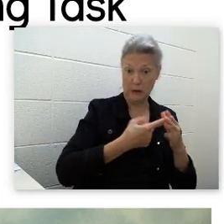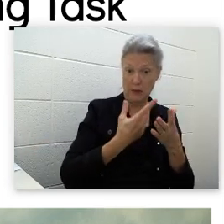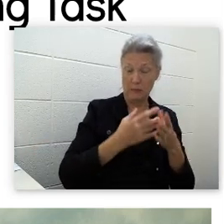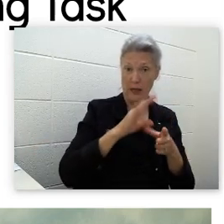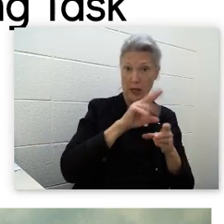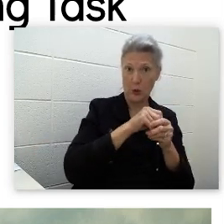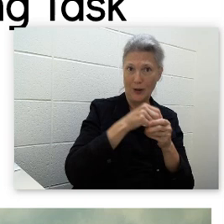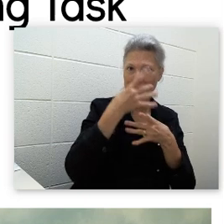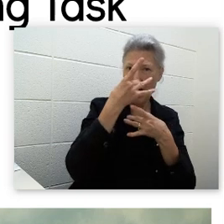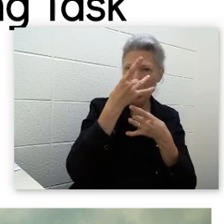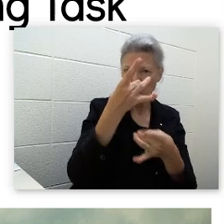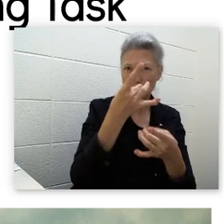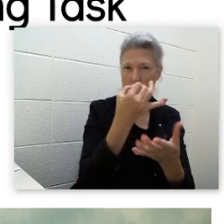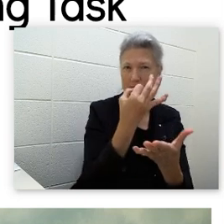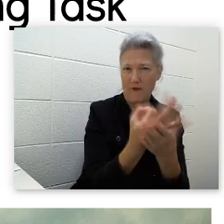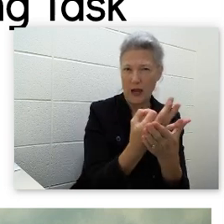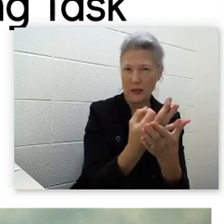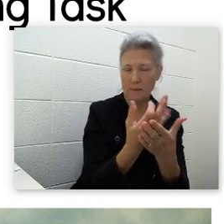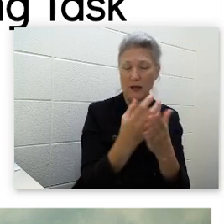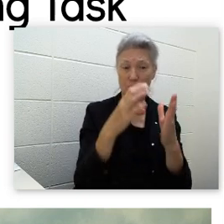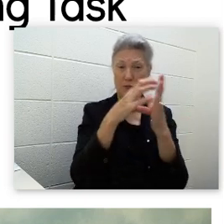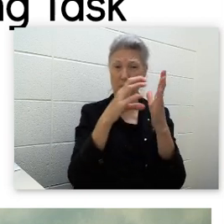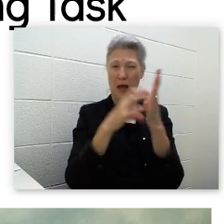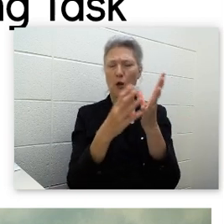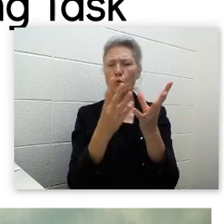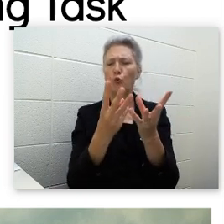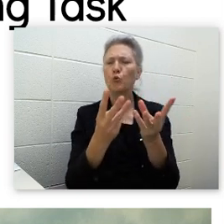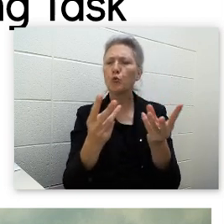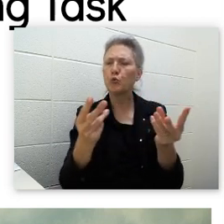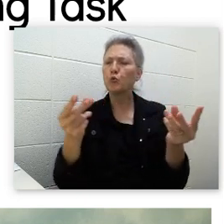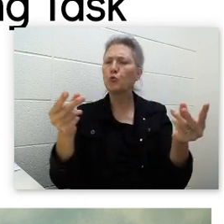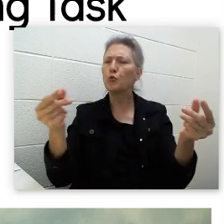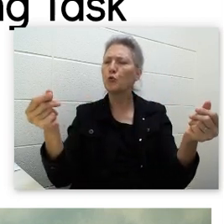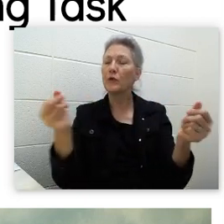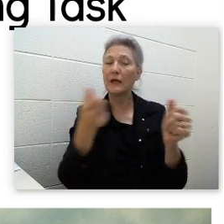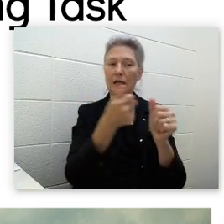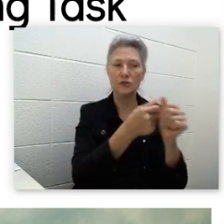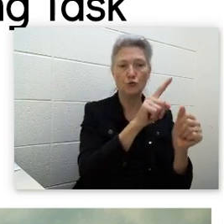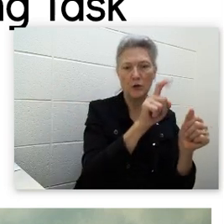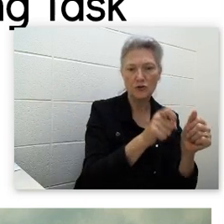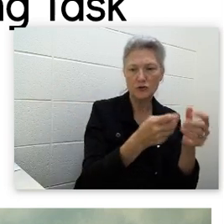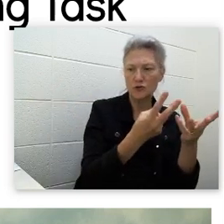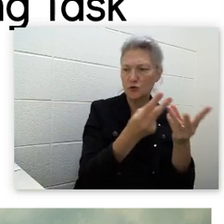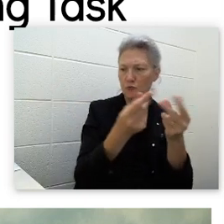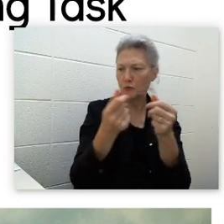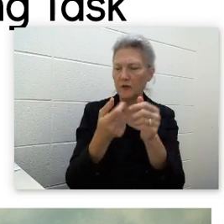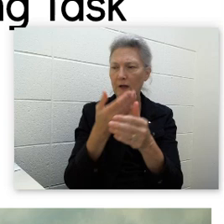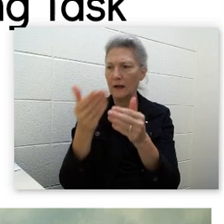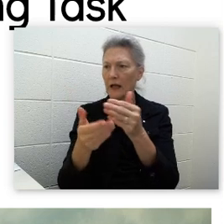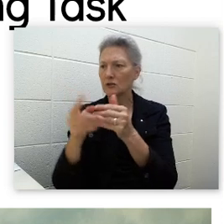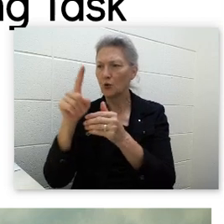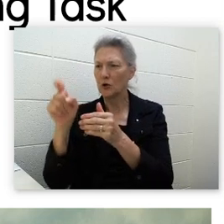Make sure your body paragraph flows, that each question goes right into the next. Wrap up